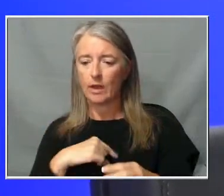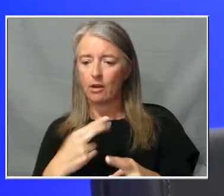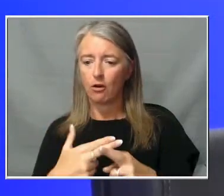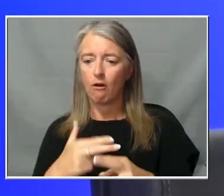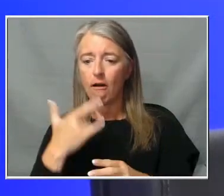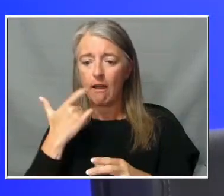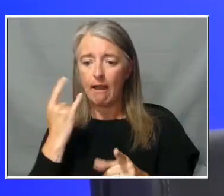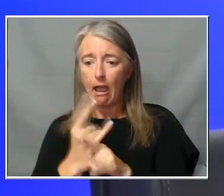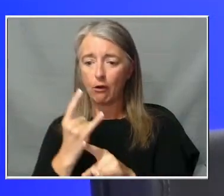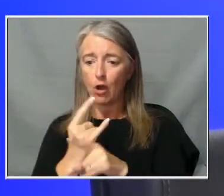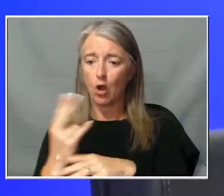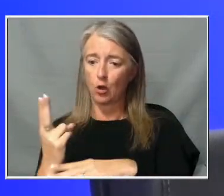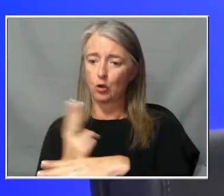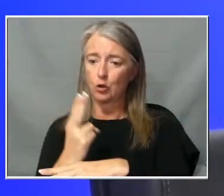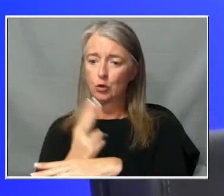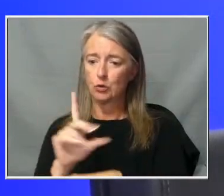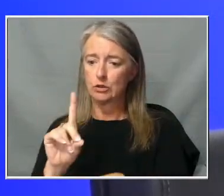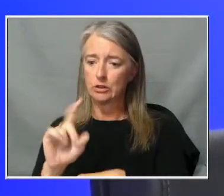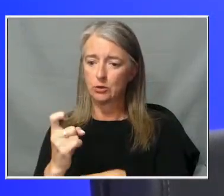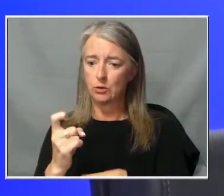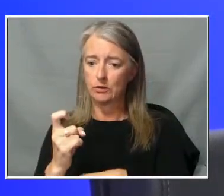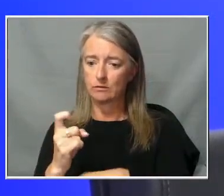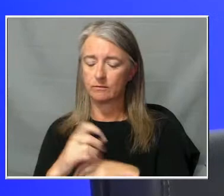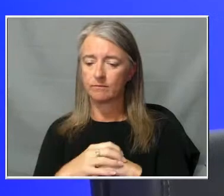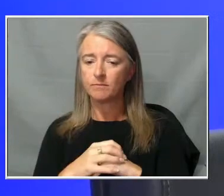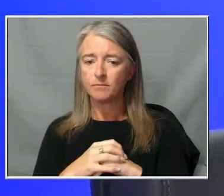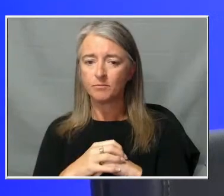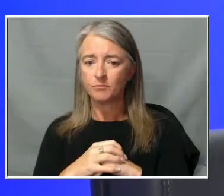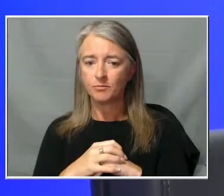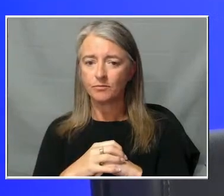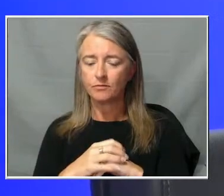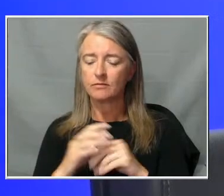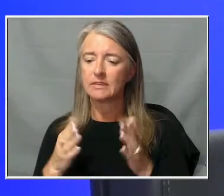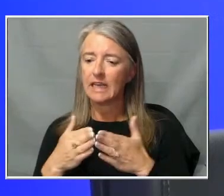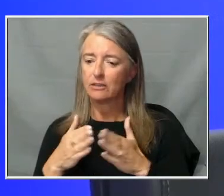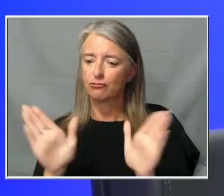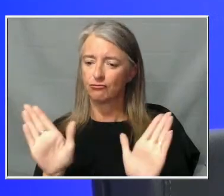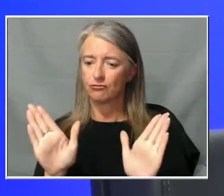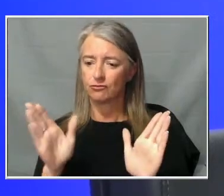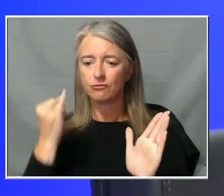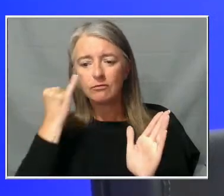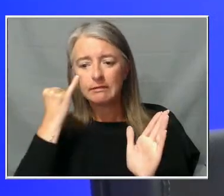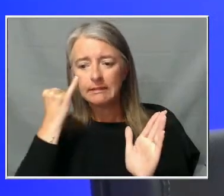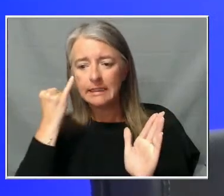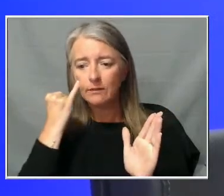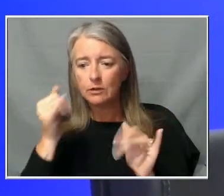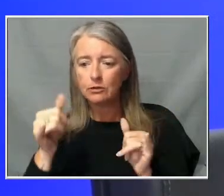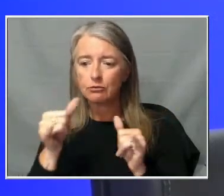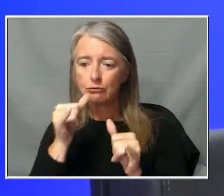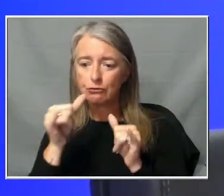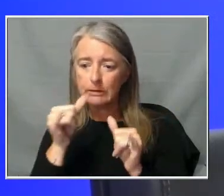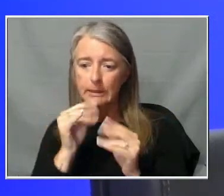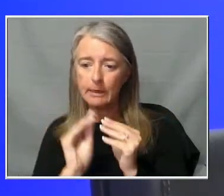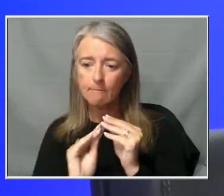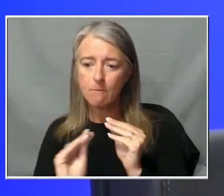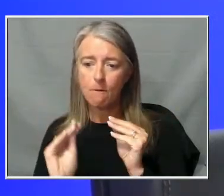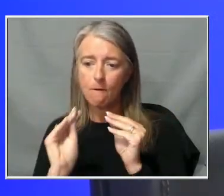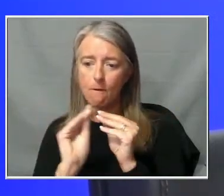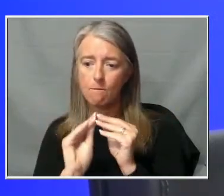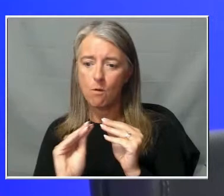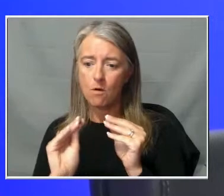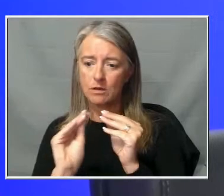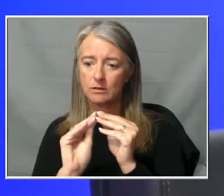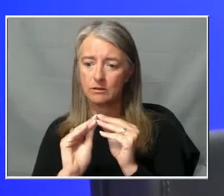go over all of those criteria, but in general, if you are drinking more and more to get the same effect that you were